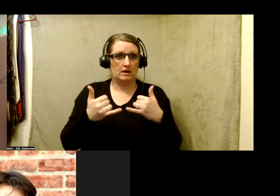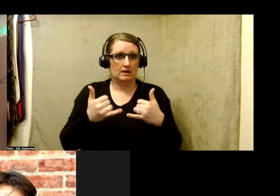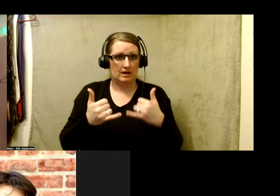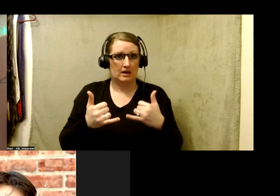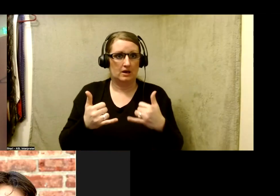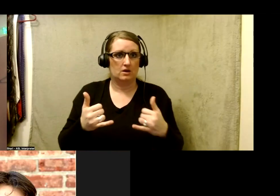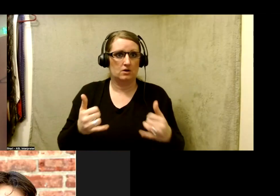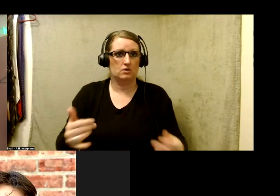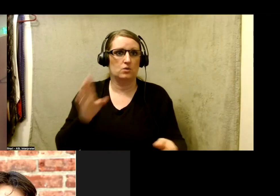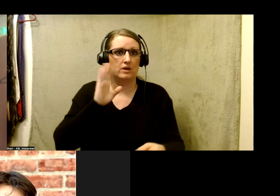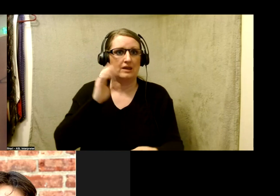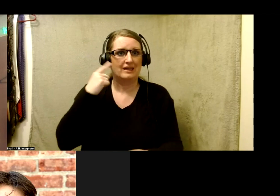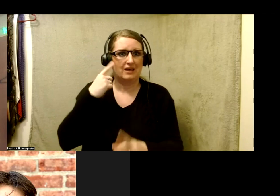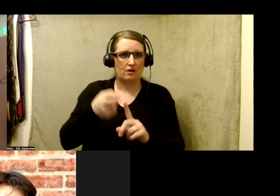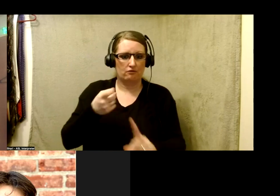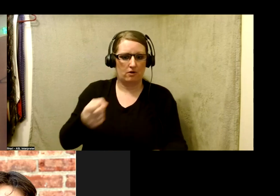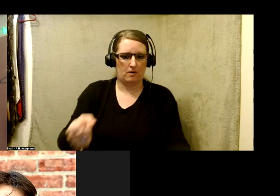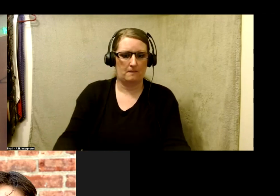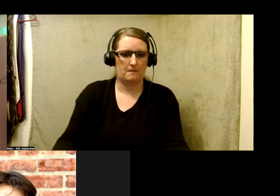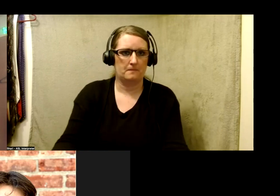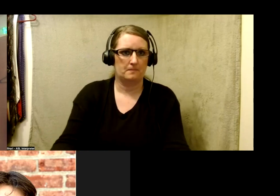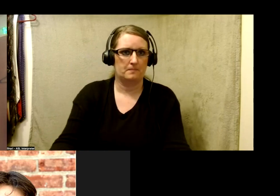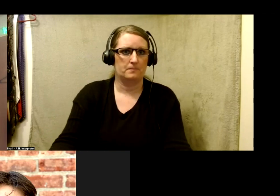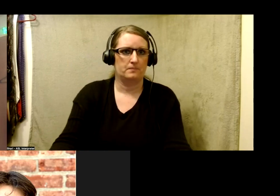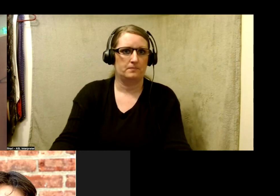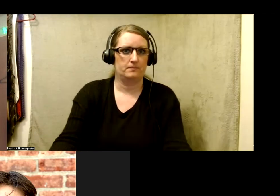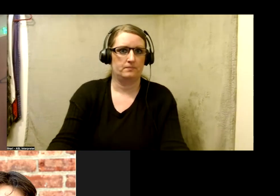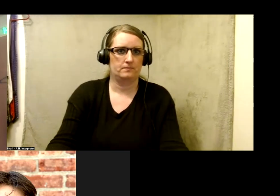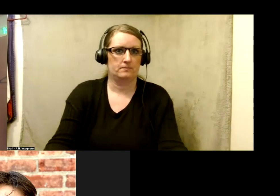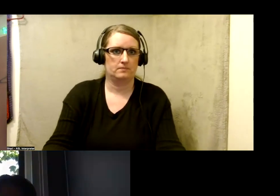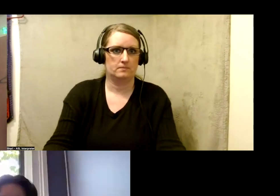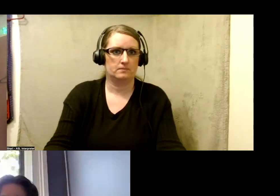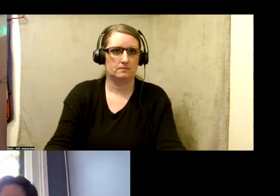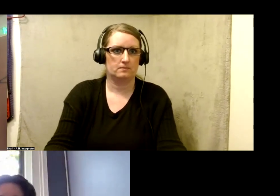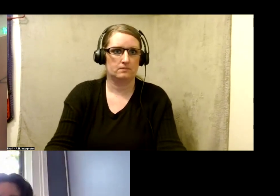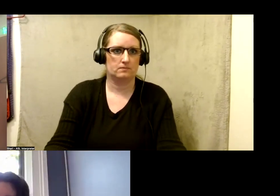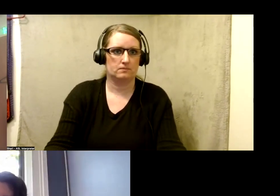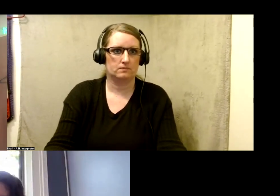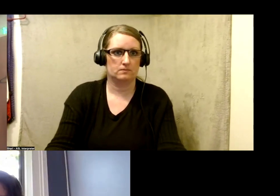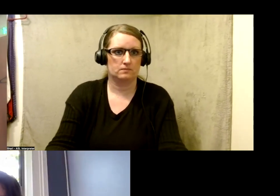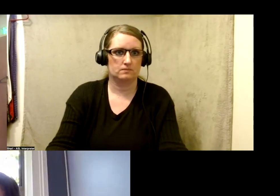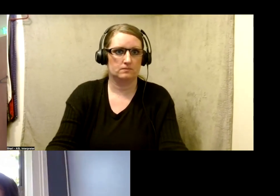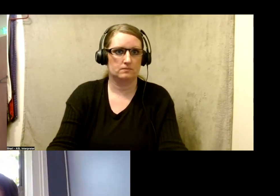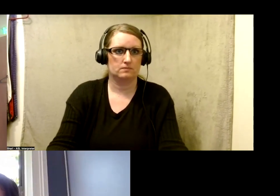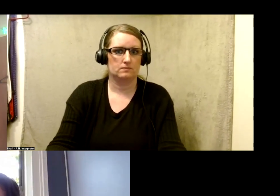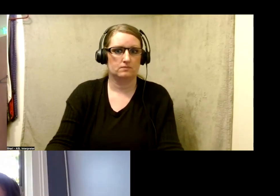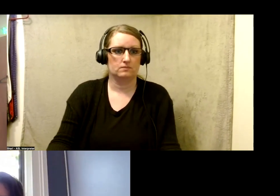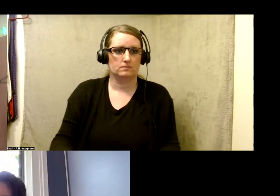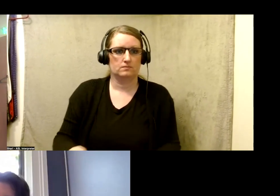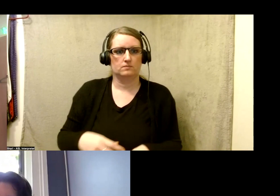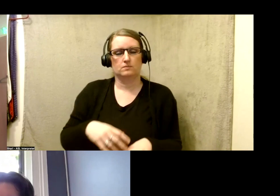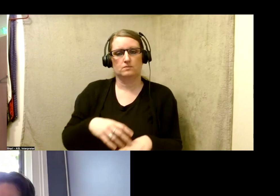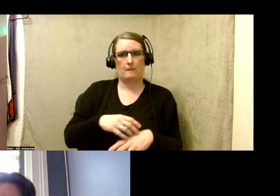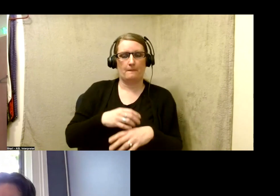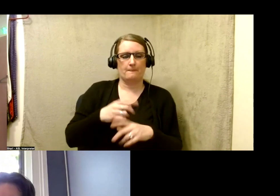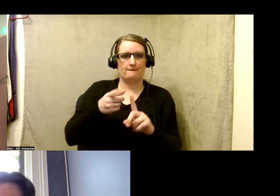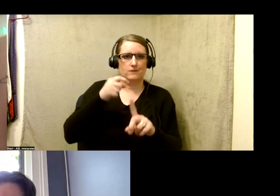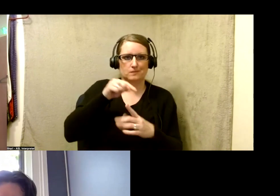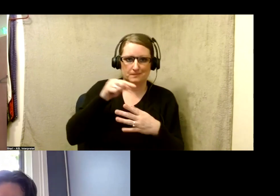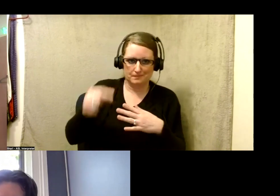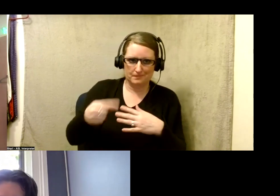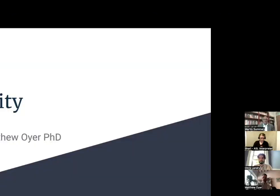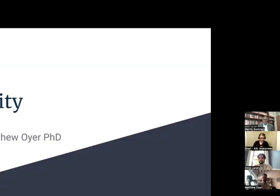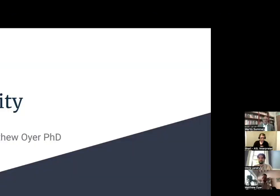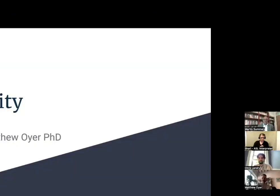from our next panelists, the Greene Clinic Fountain House, Dr. Laura Dent, Dr. Matthew Oyer, and Dr. Chris Landry.